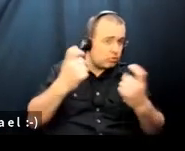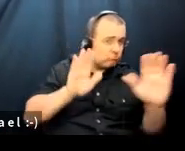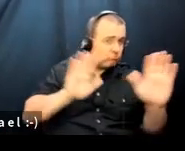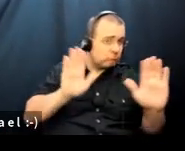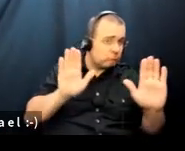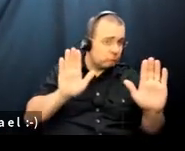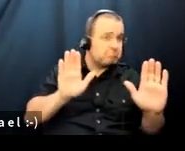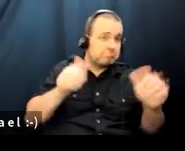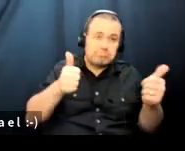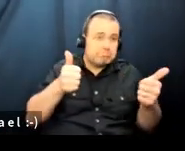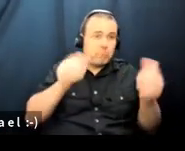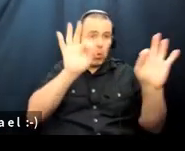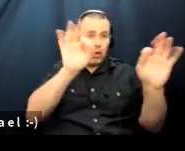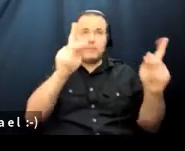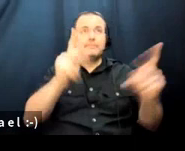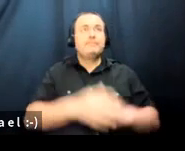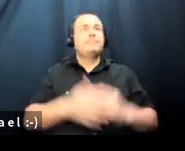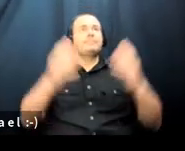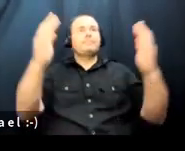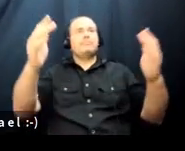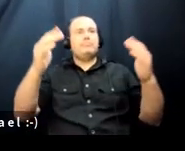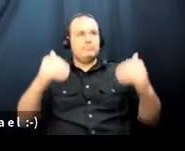All right, we'll go to the next slide then.